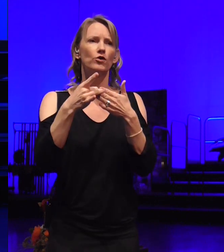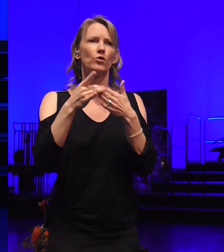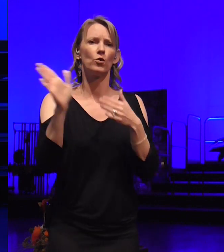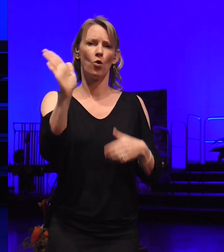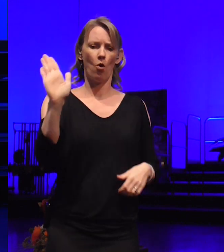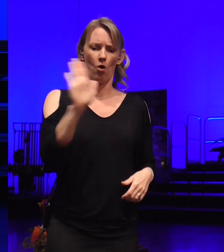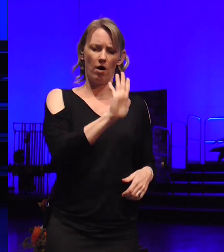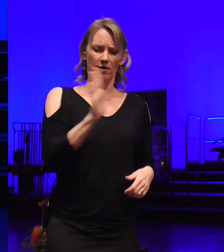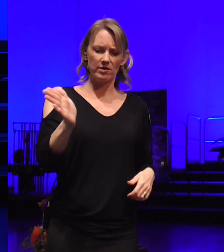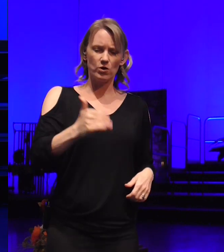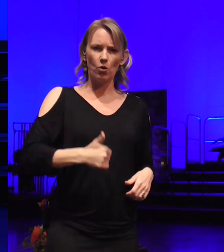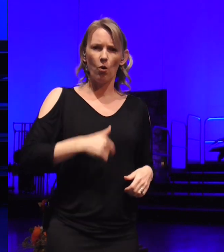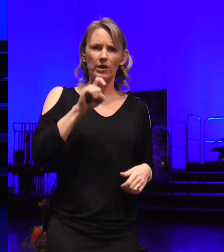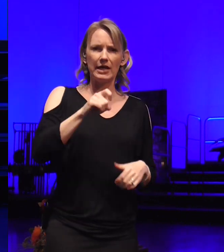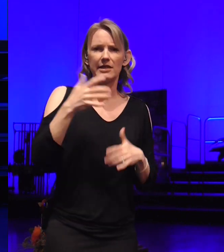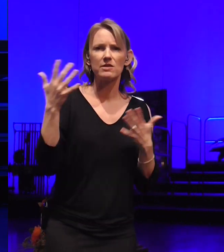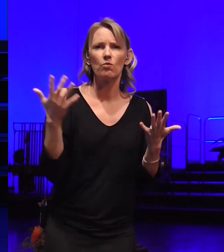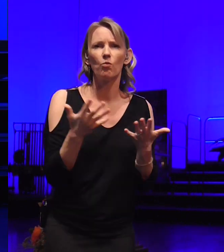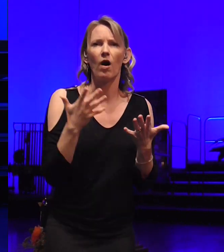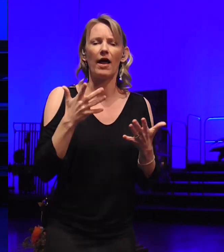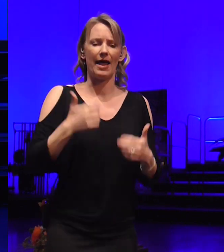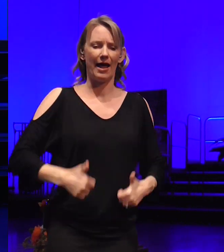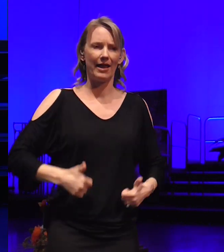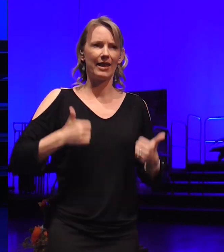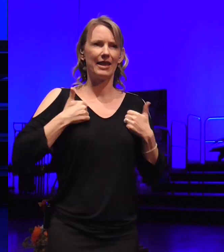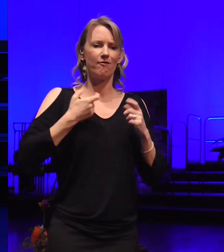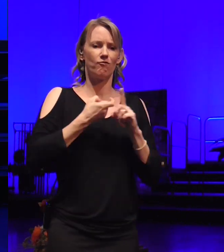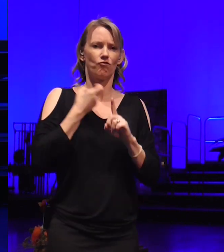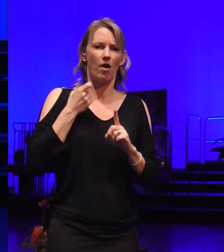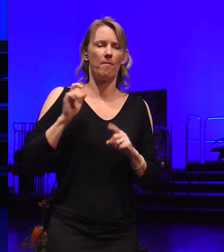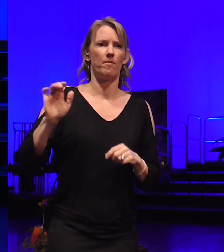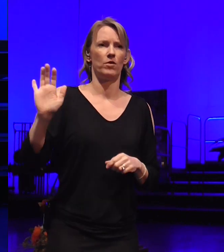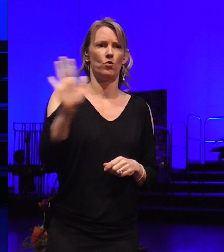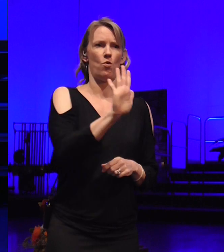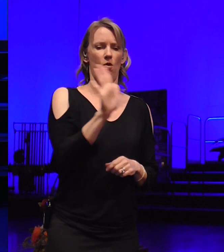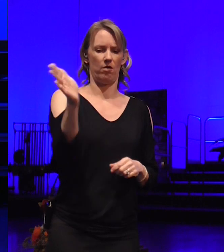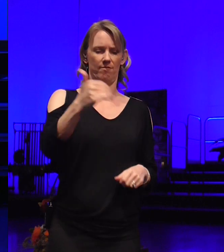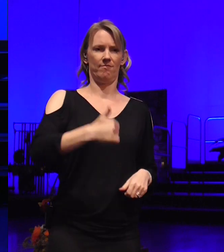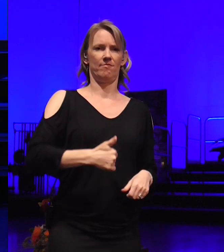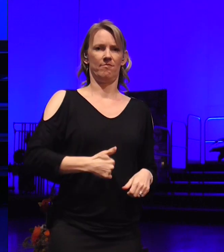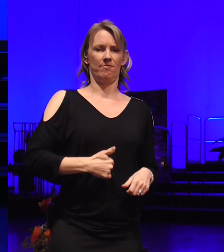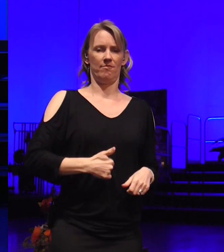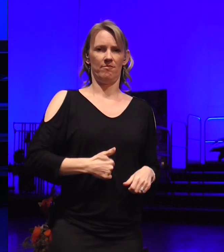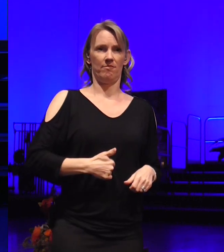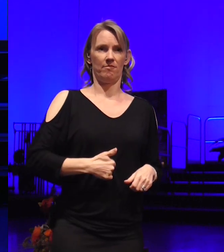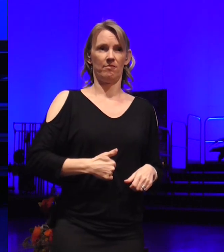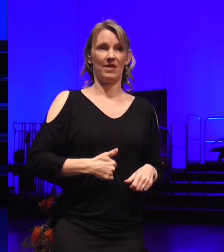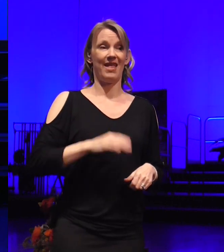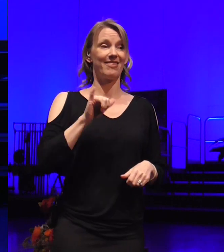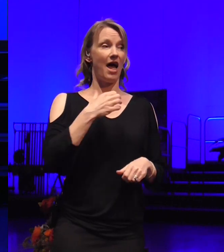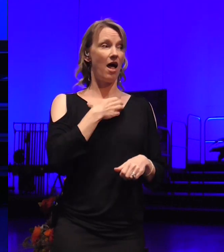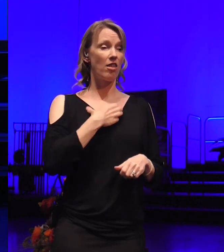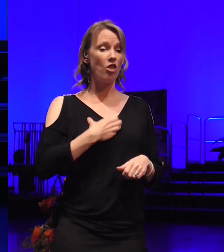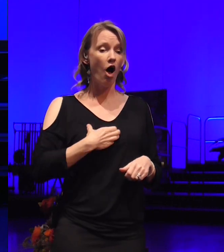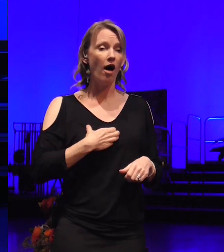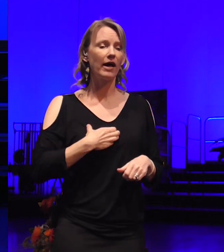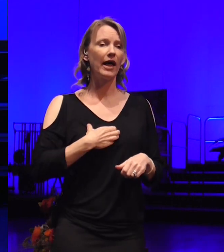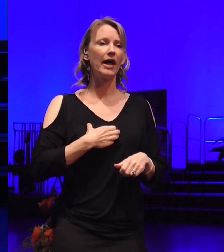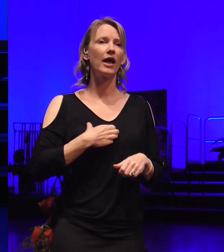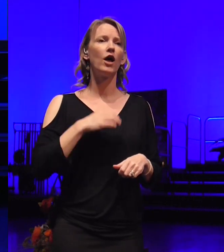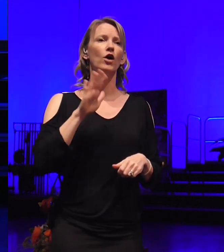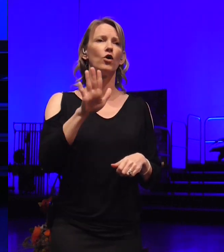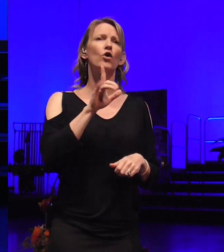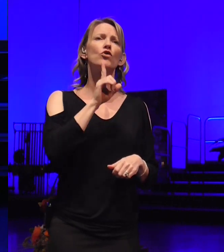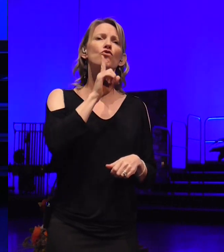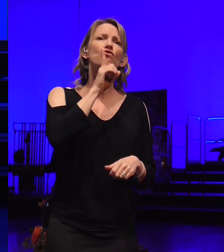fully share and live from the aroma of your being. Longing is the gentle